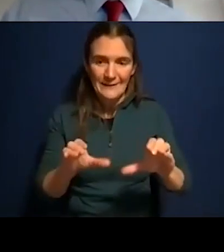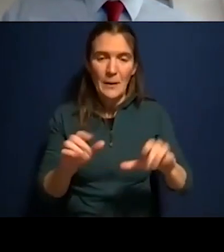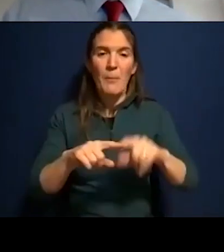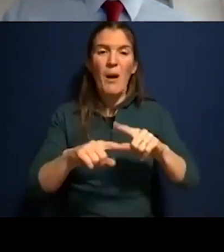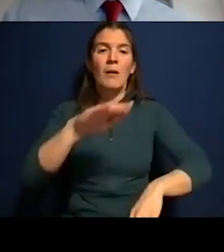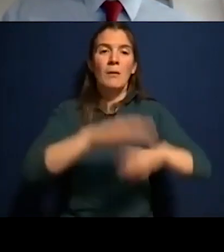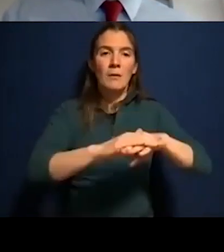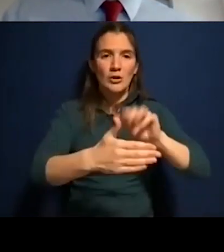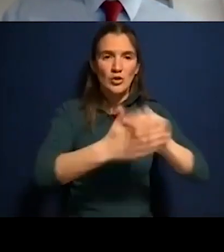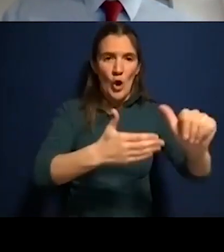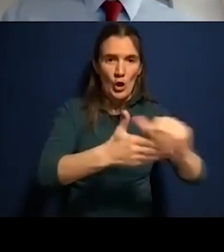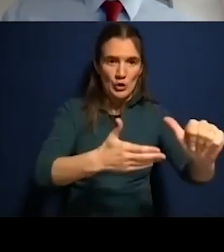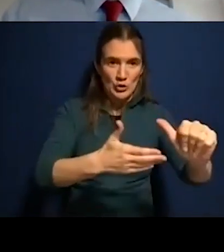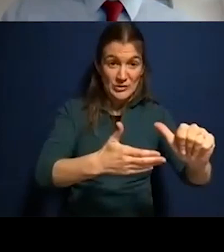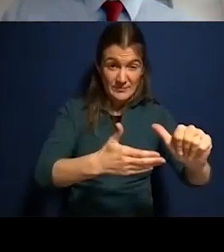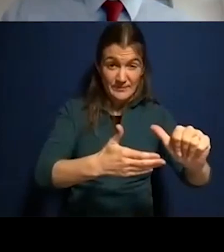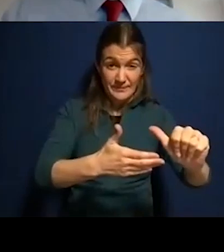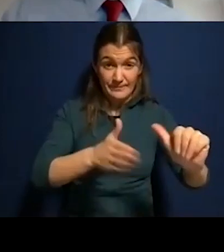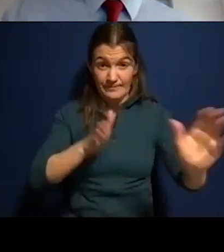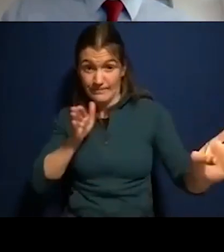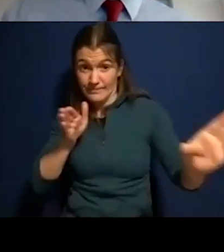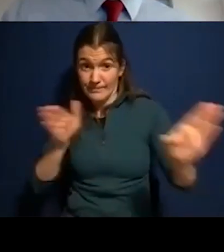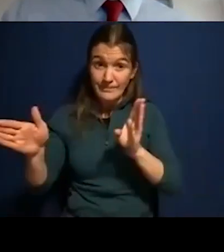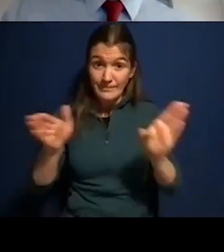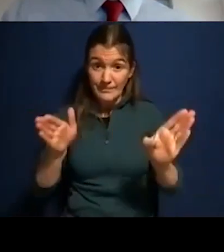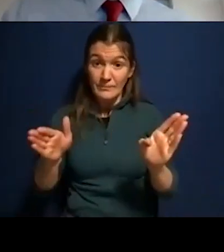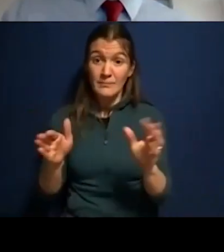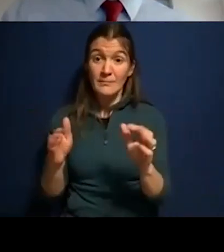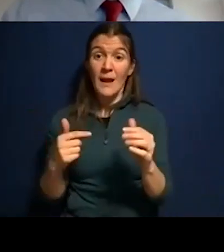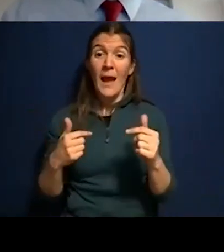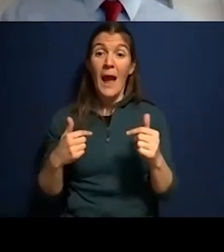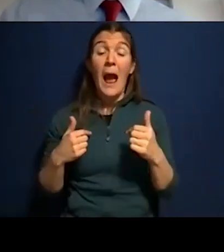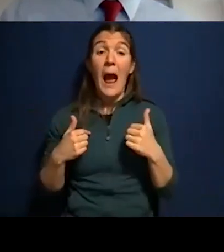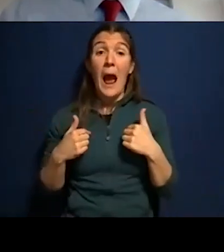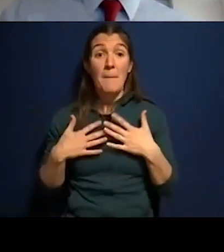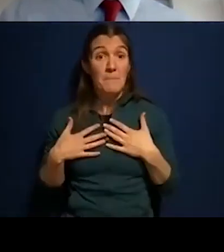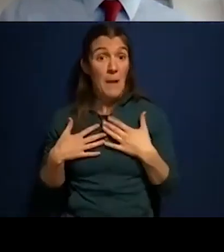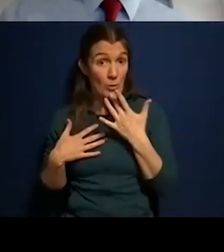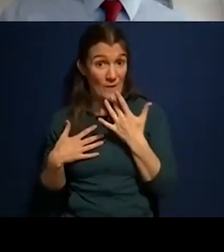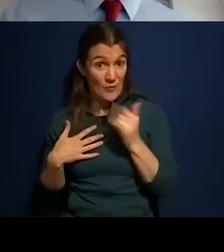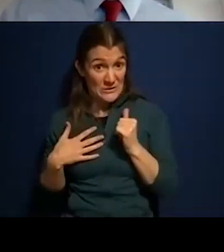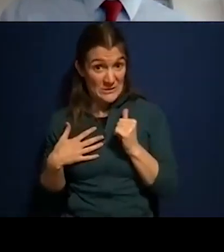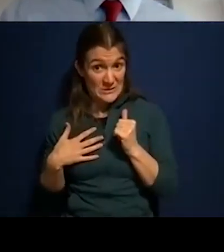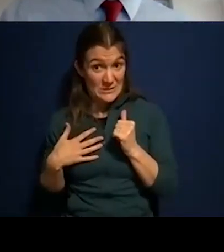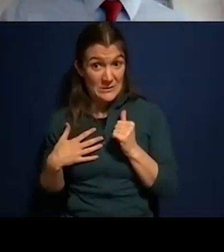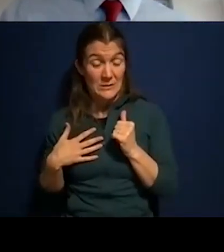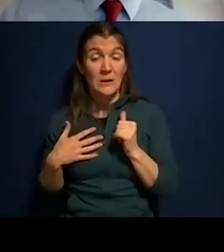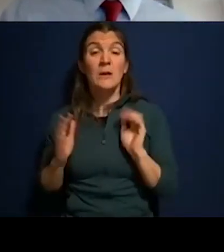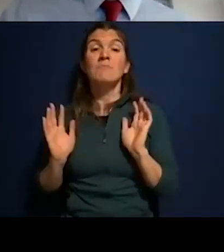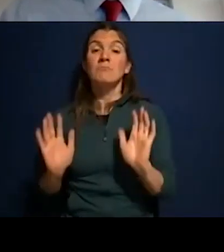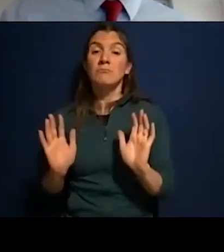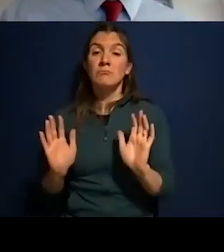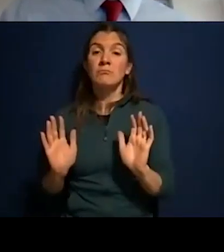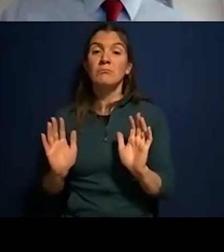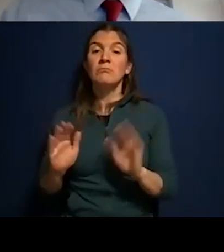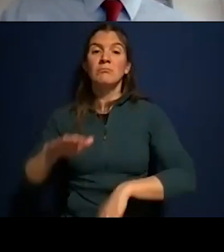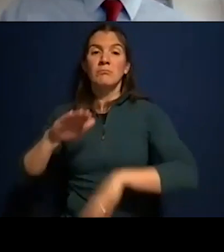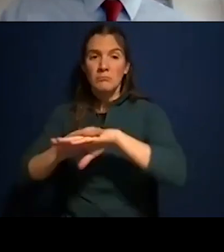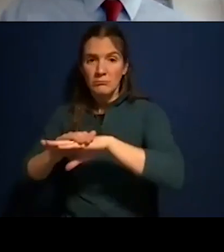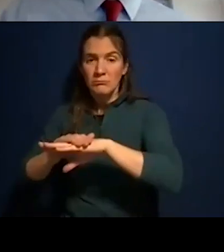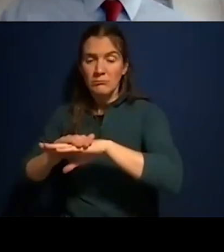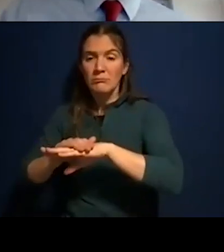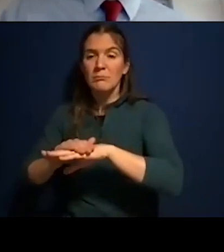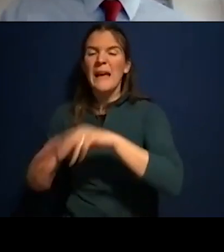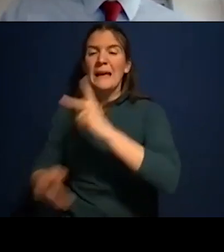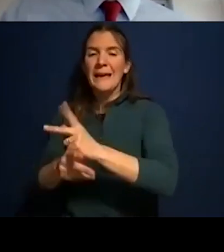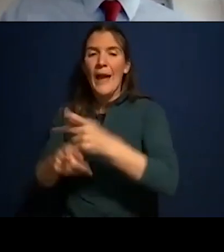person. Given my choice, and I do have a choice, I guess, I would just say limit it to dependent care during